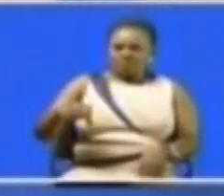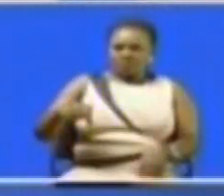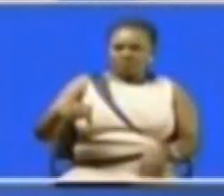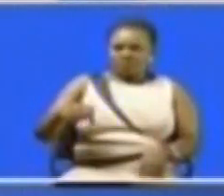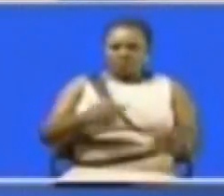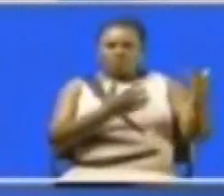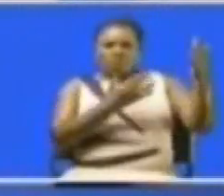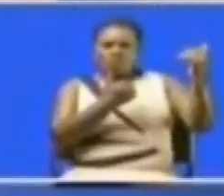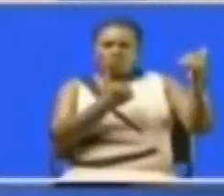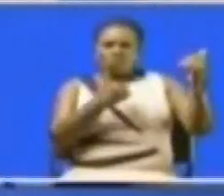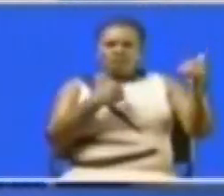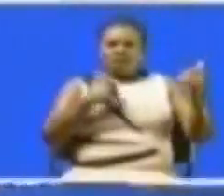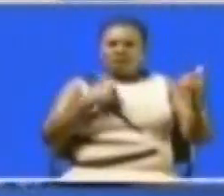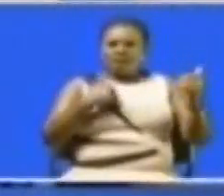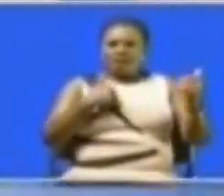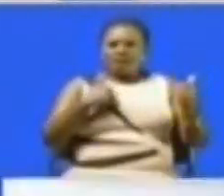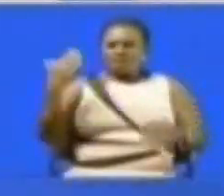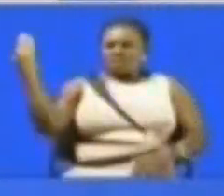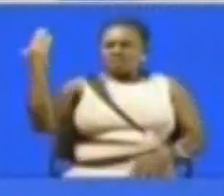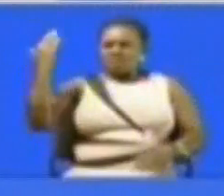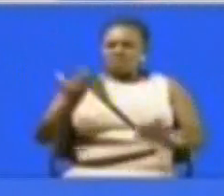I hope we'll be able to present our referendum